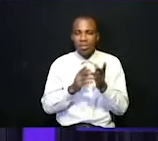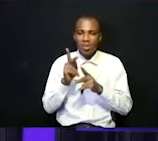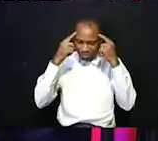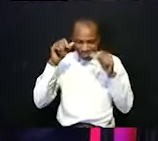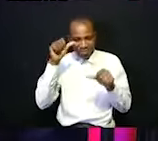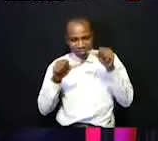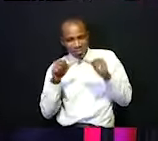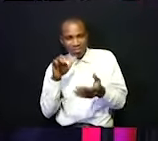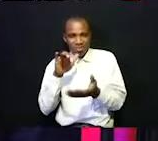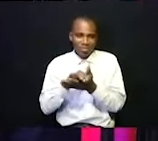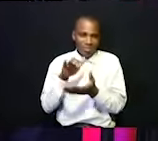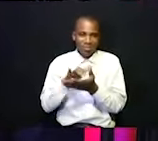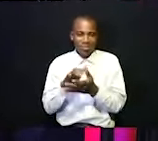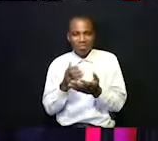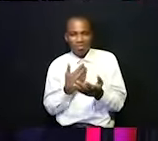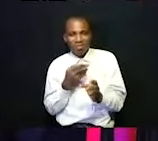optimism.